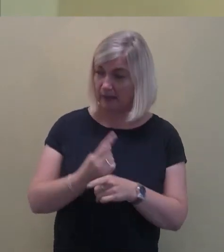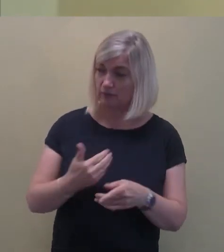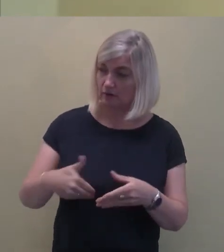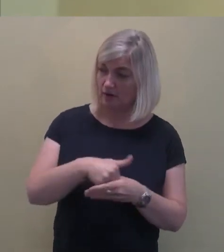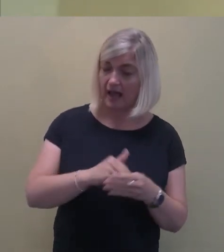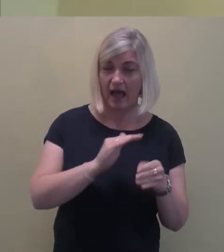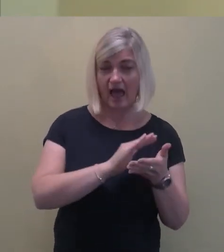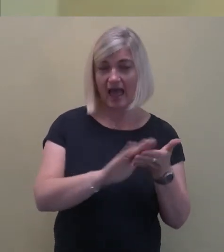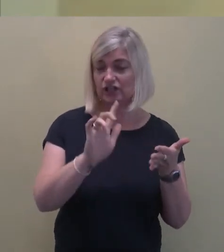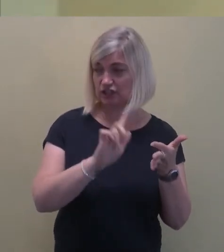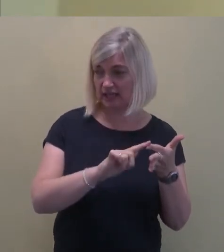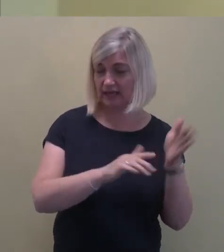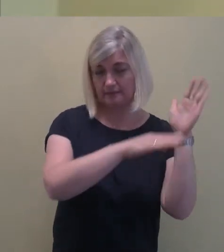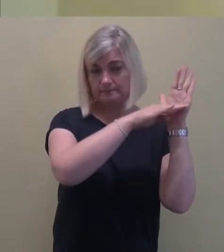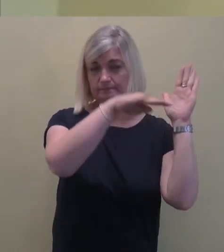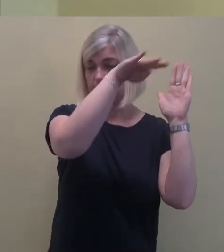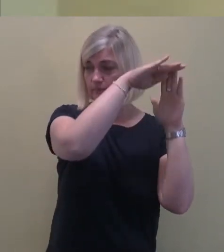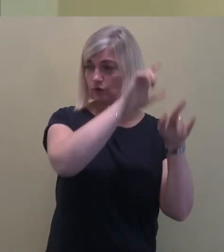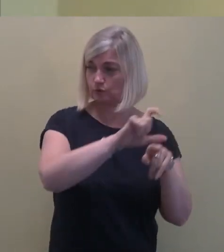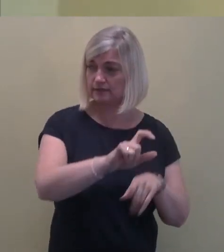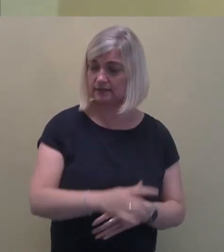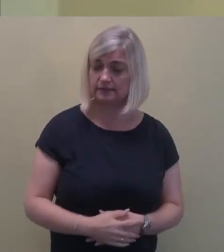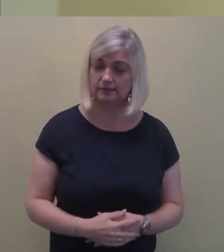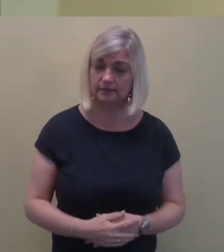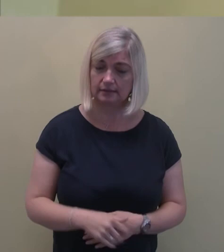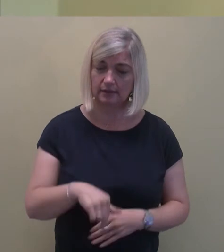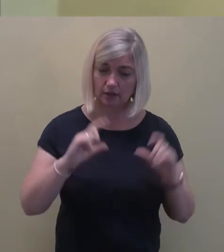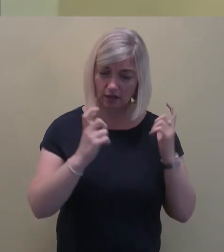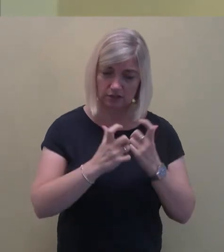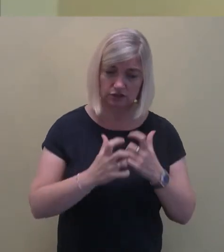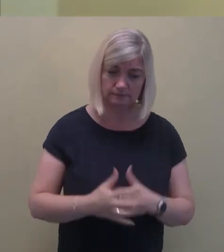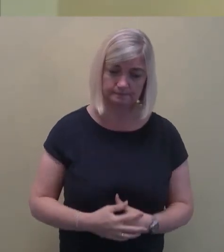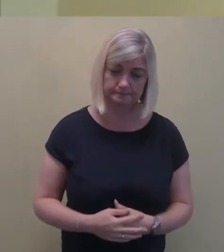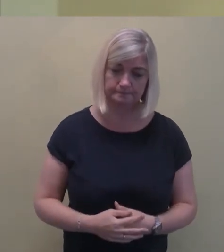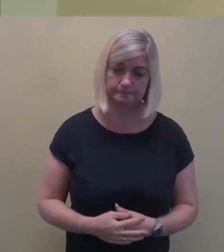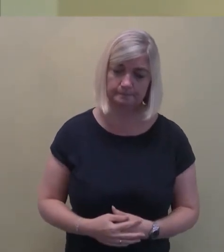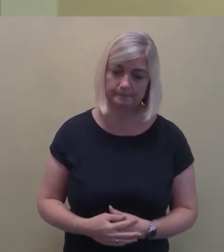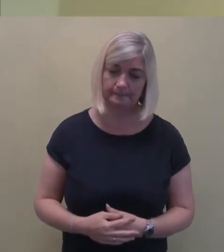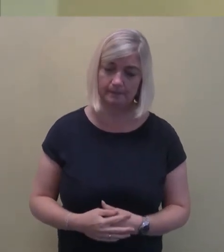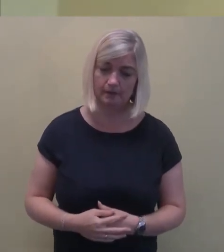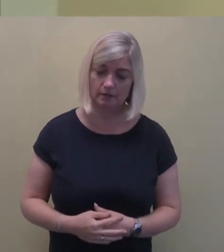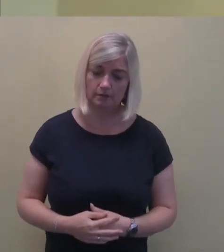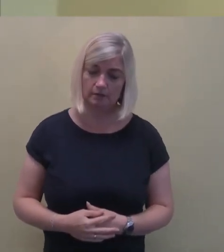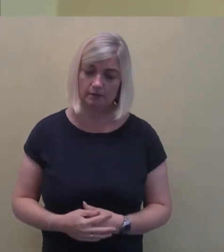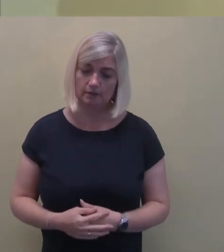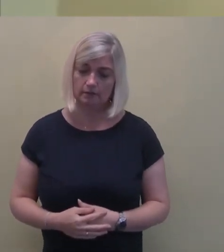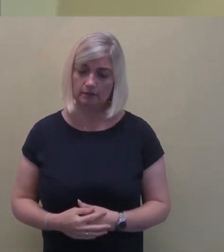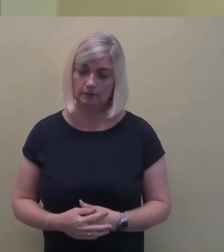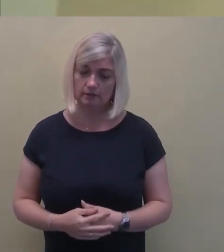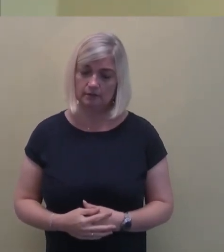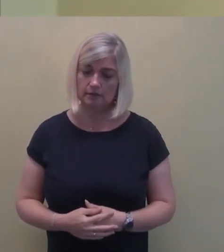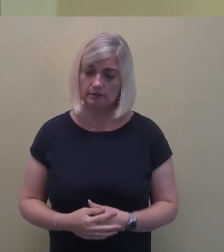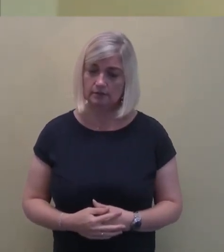business intelligence are real big areas at the moment. We do cover those sorts of areas on our HE courses that we offer at the